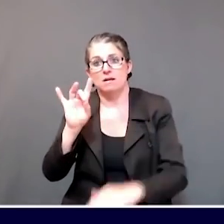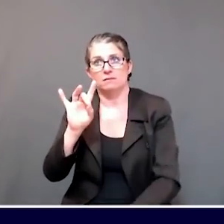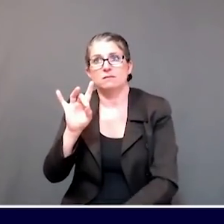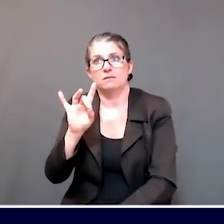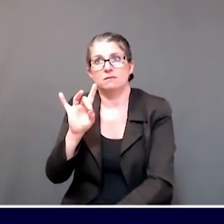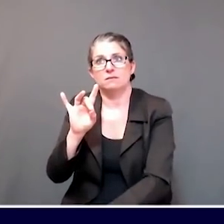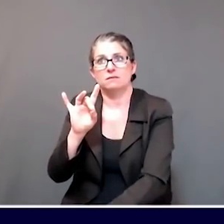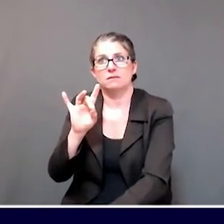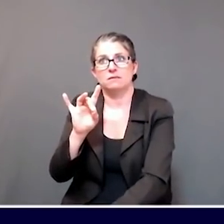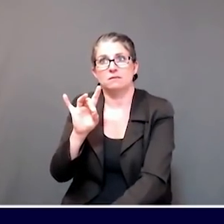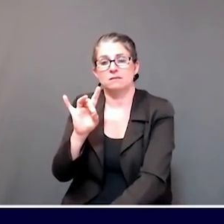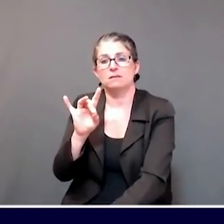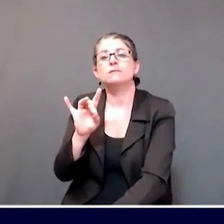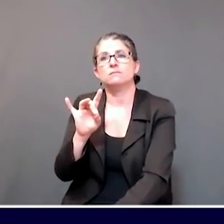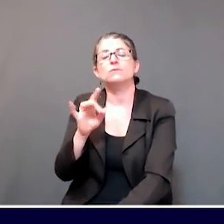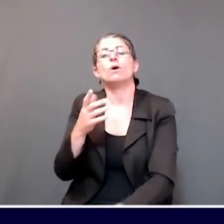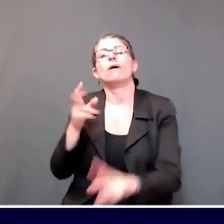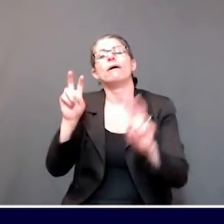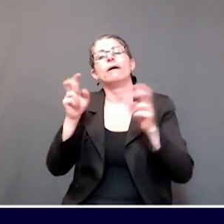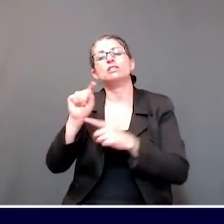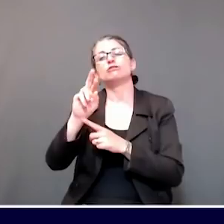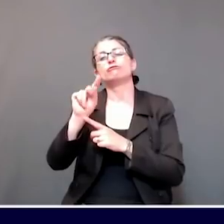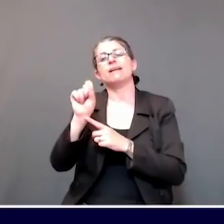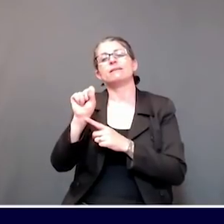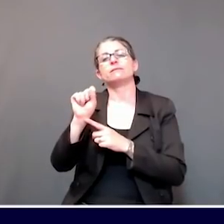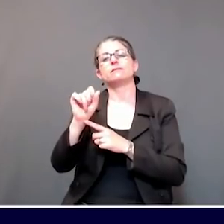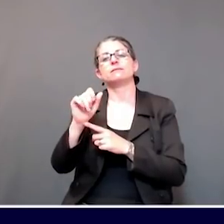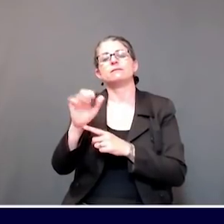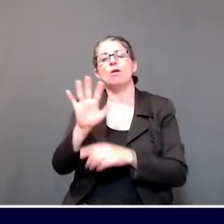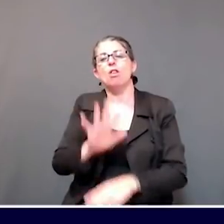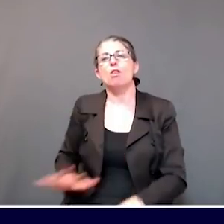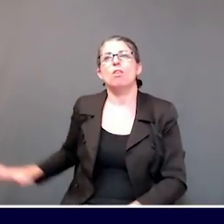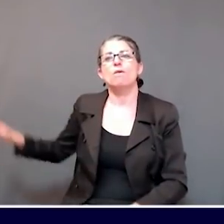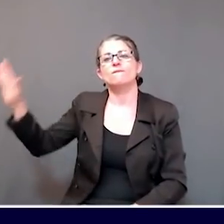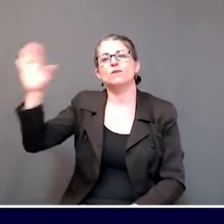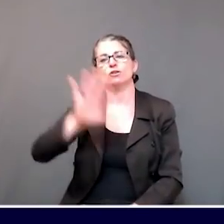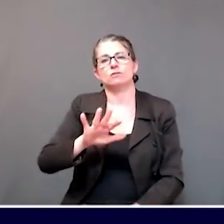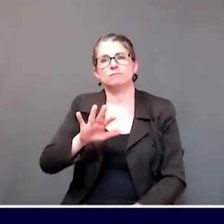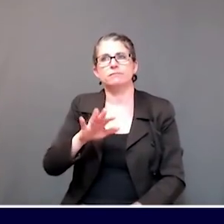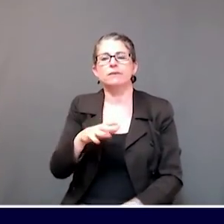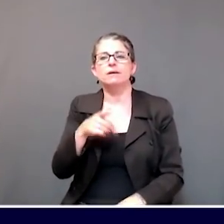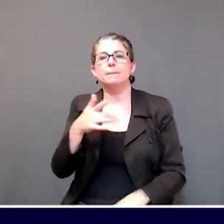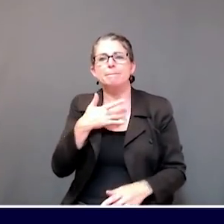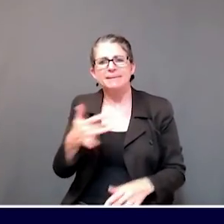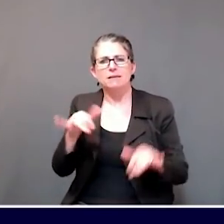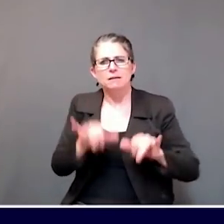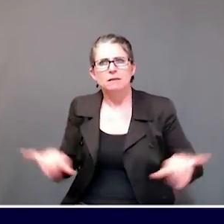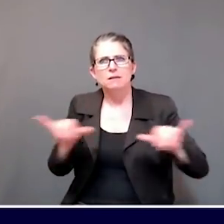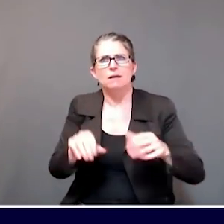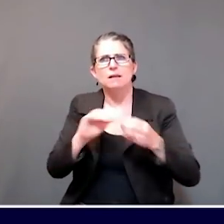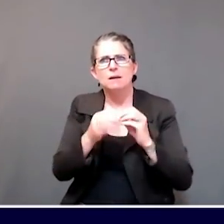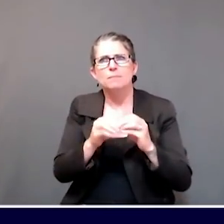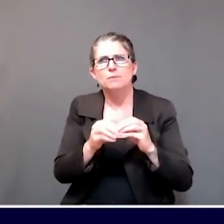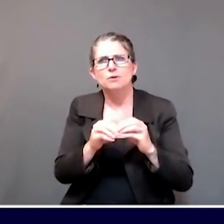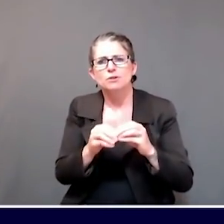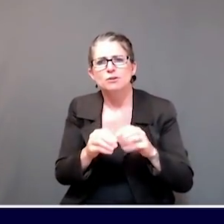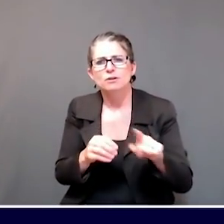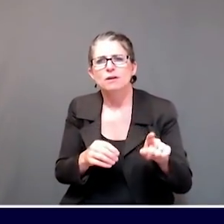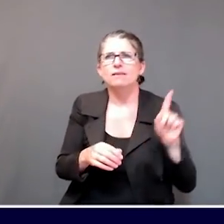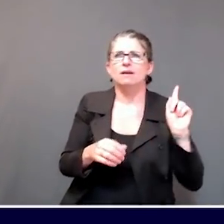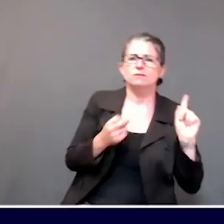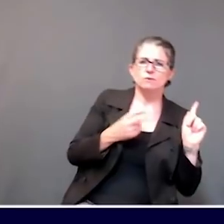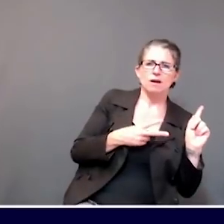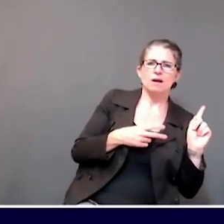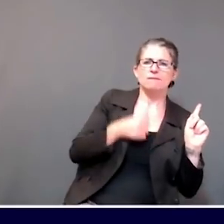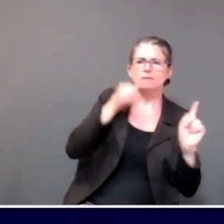indicates 12. And the number that was reported yesterday morning is different than today. And I know the website changes and updates numbers, and this